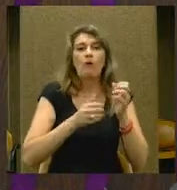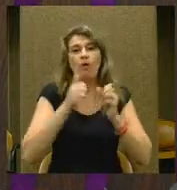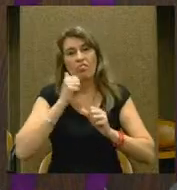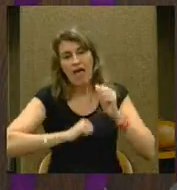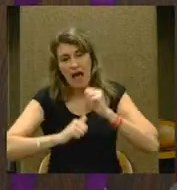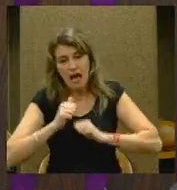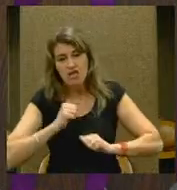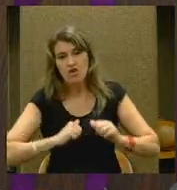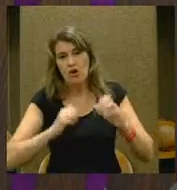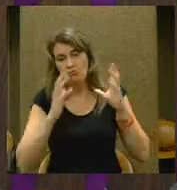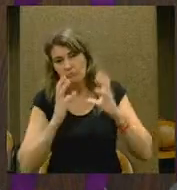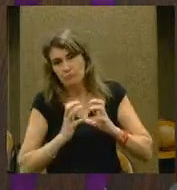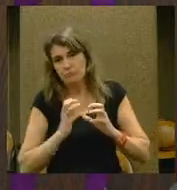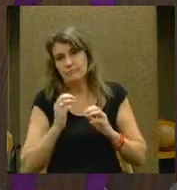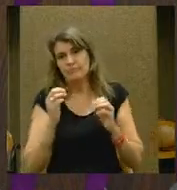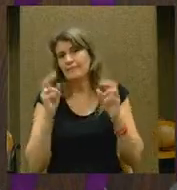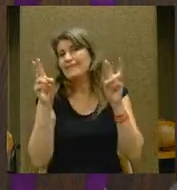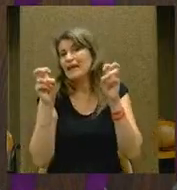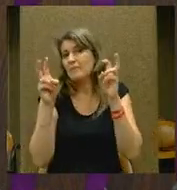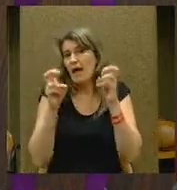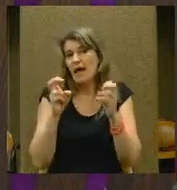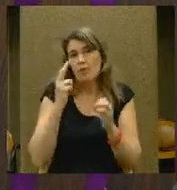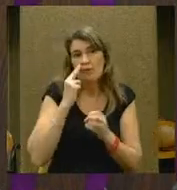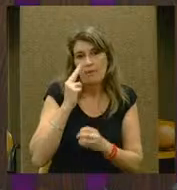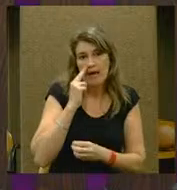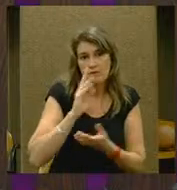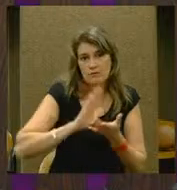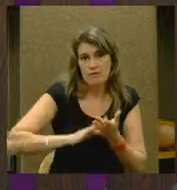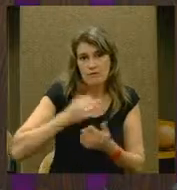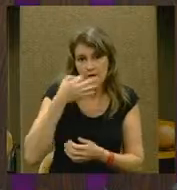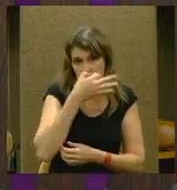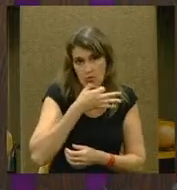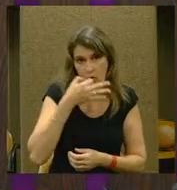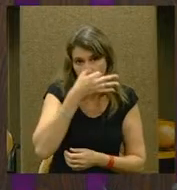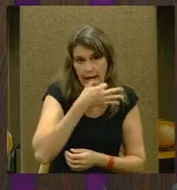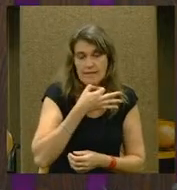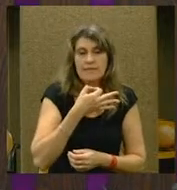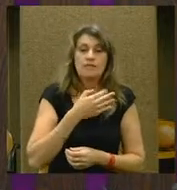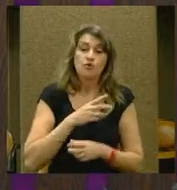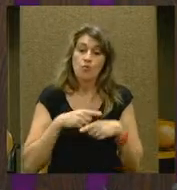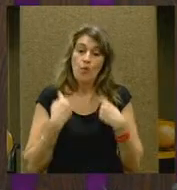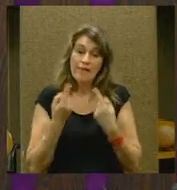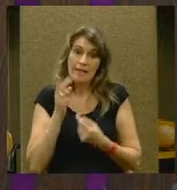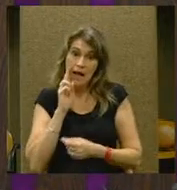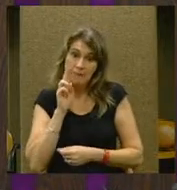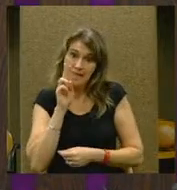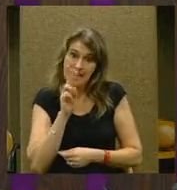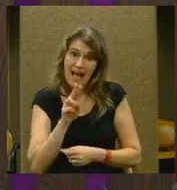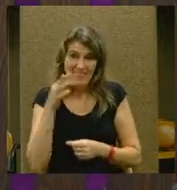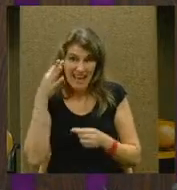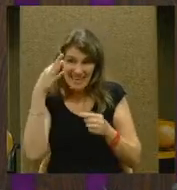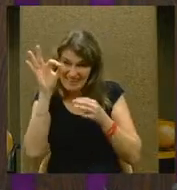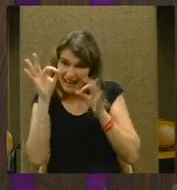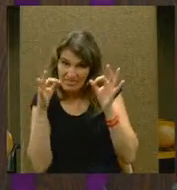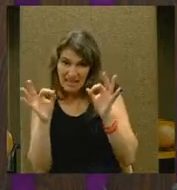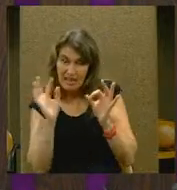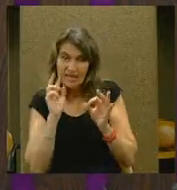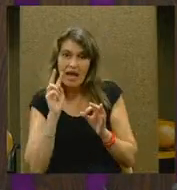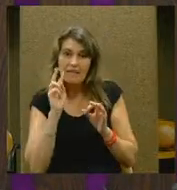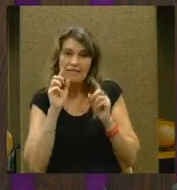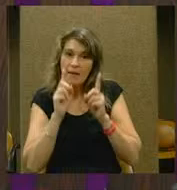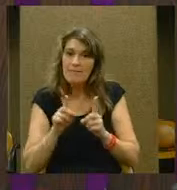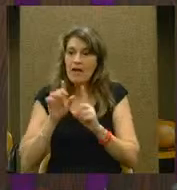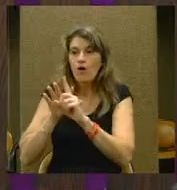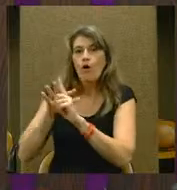on the substance abuse and the problem. So we don't only have to look at the strategy, but also we have to